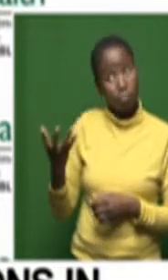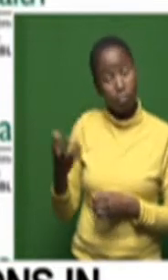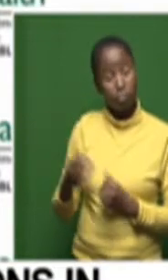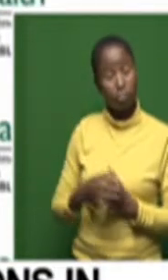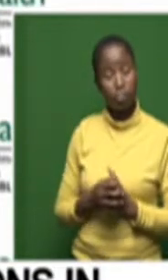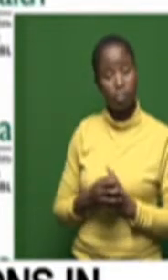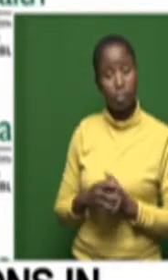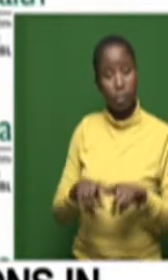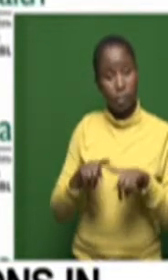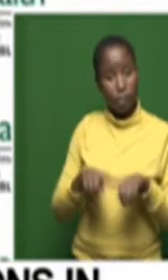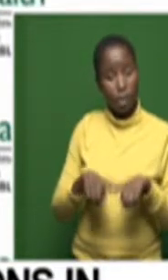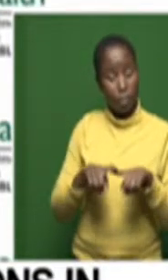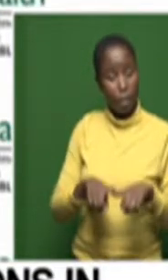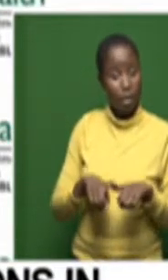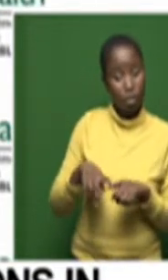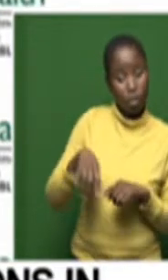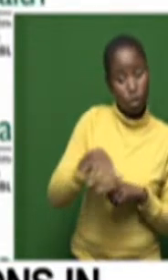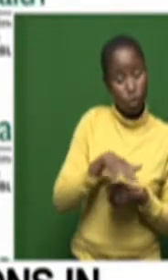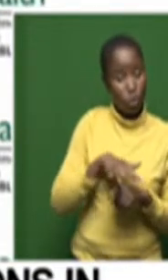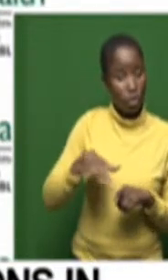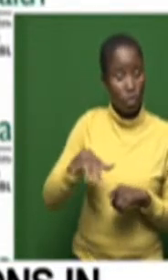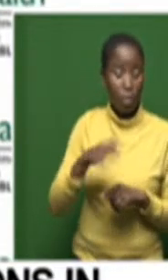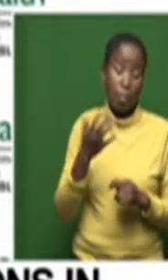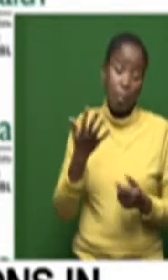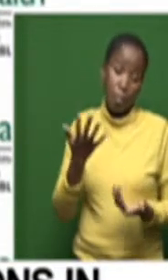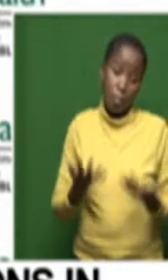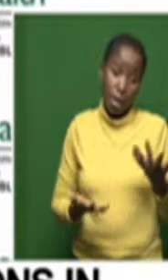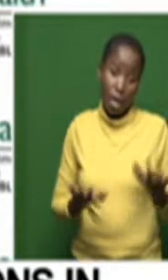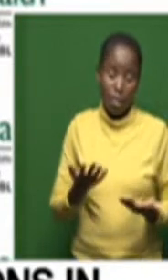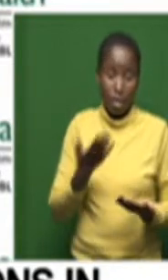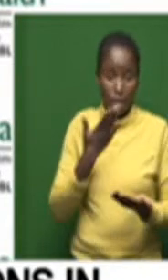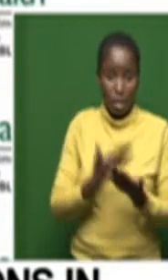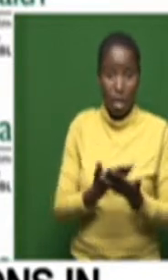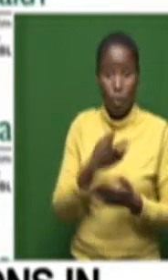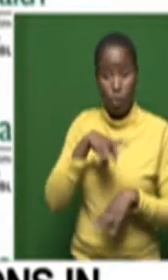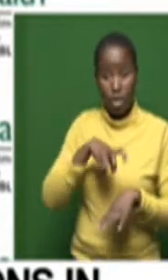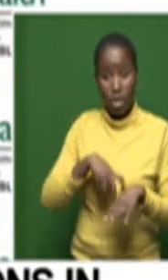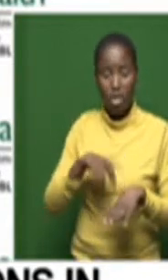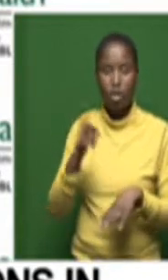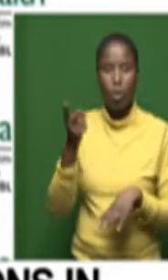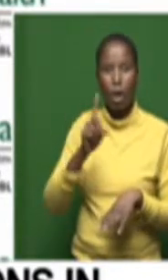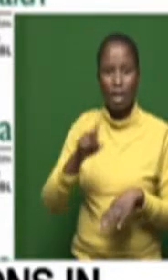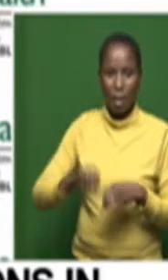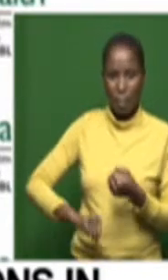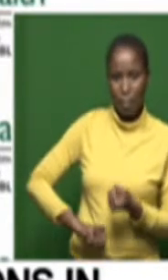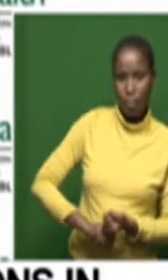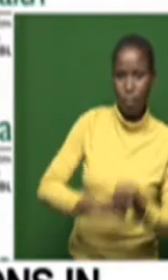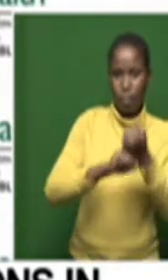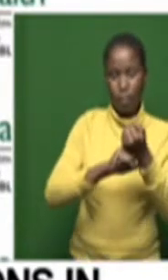based on the situation, there may be a need for these boosters as we go into the